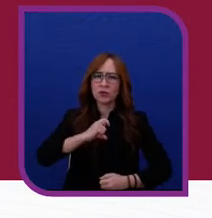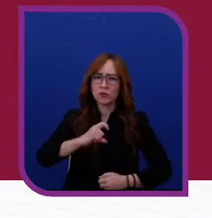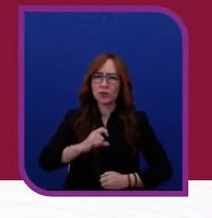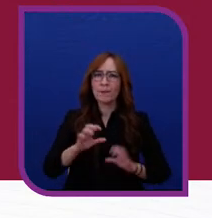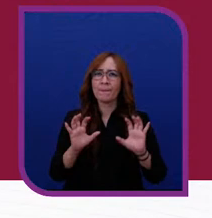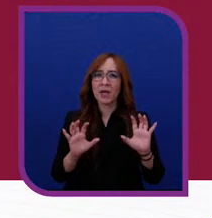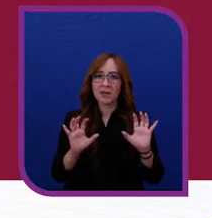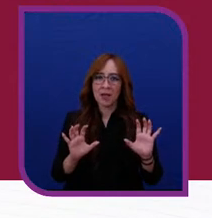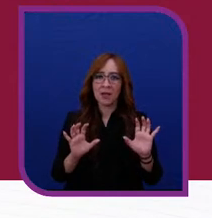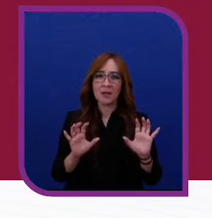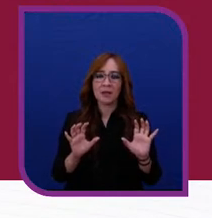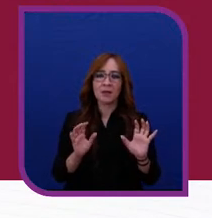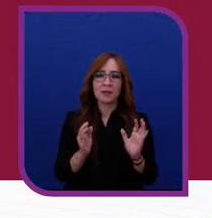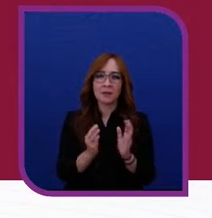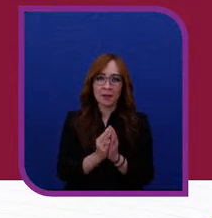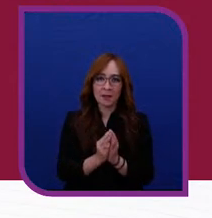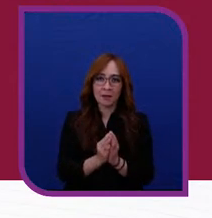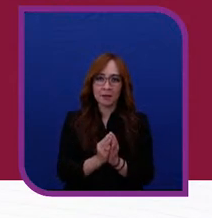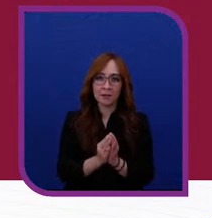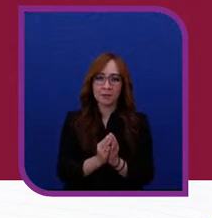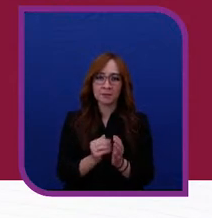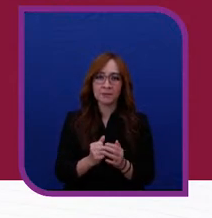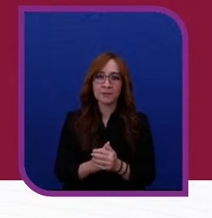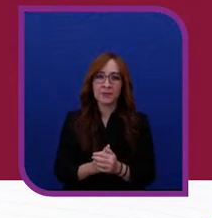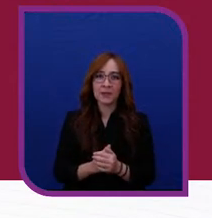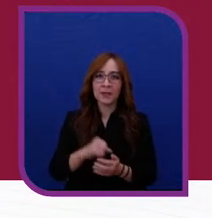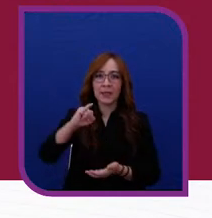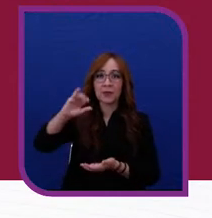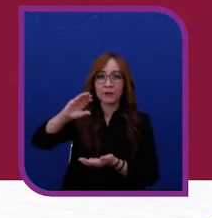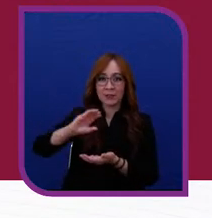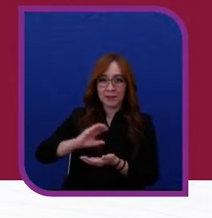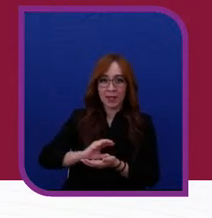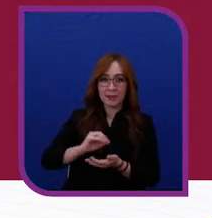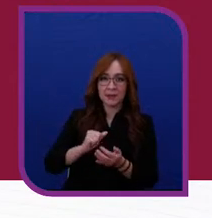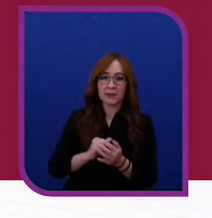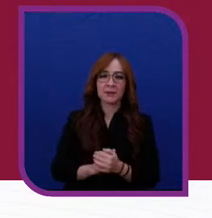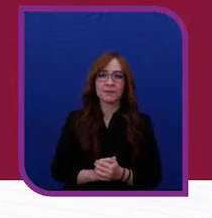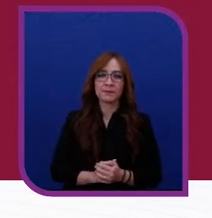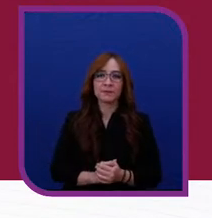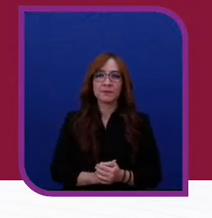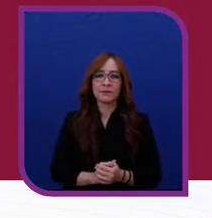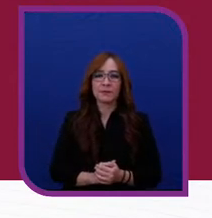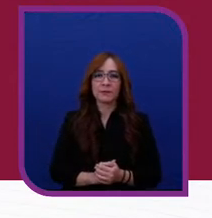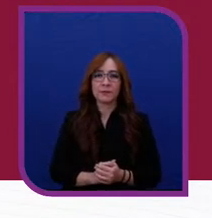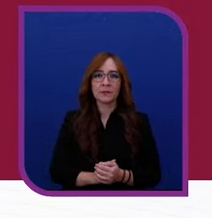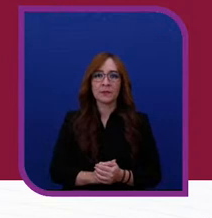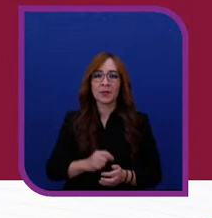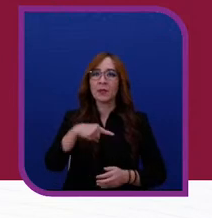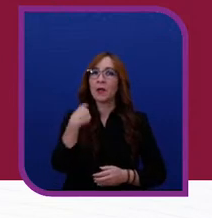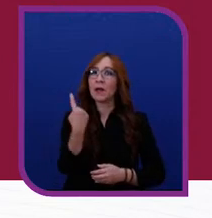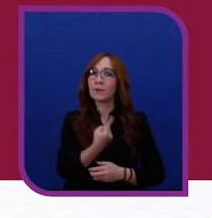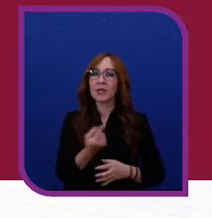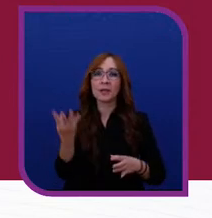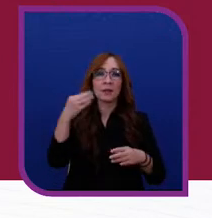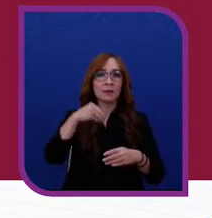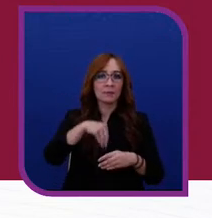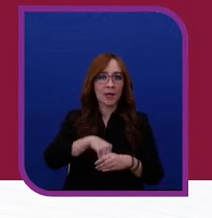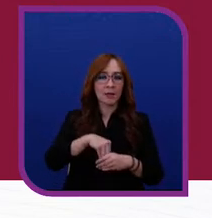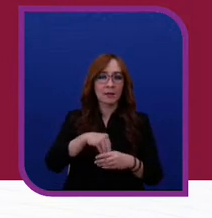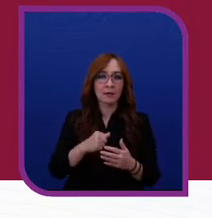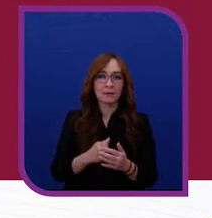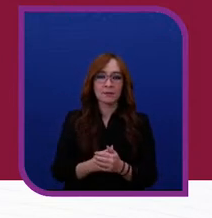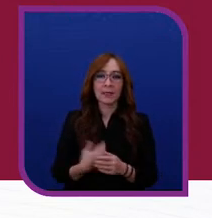so infrastructure investment file involve in everyday